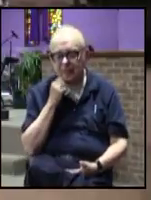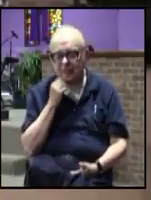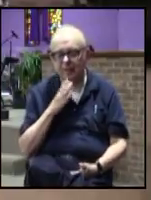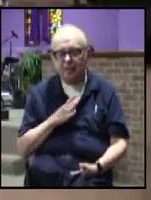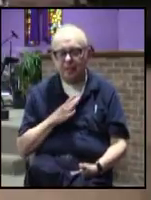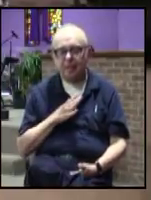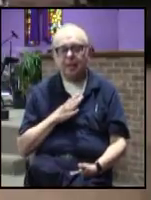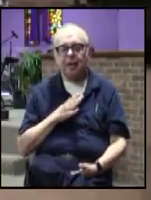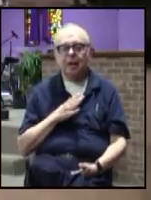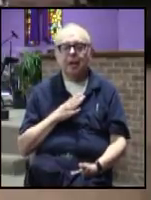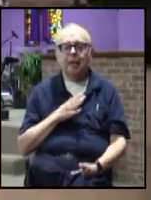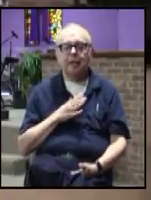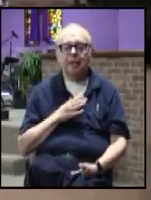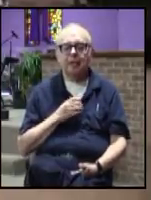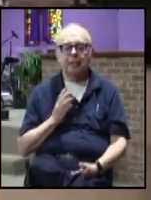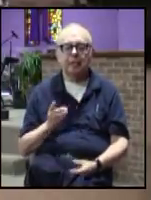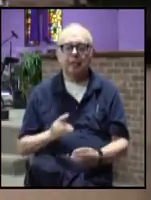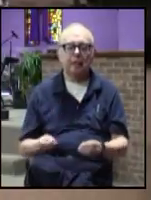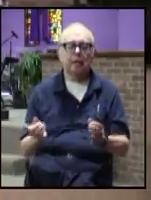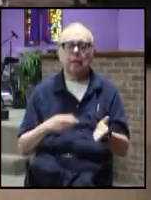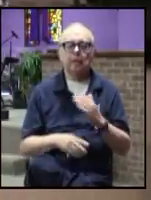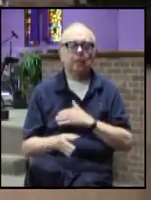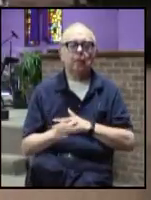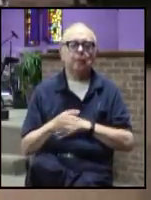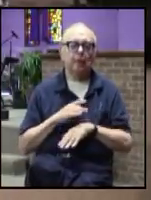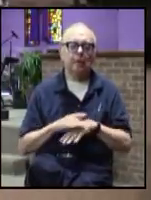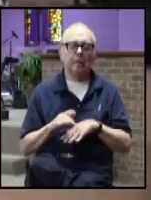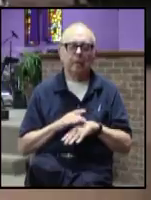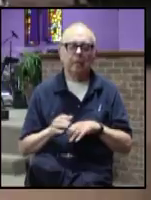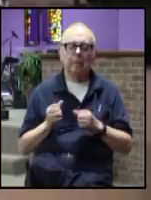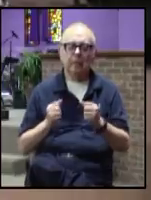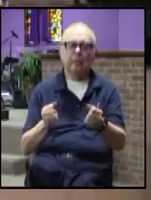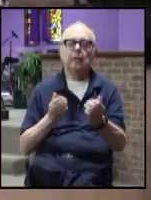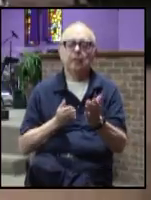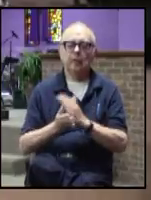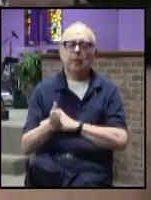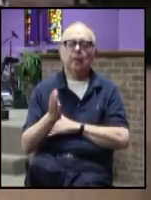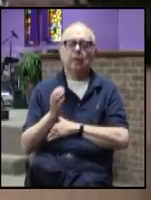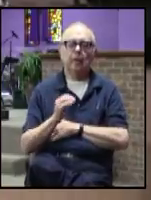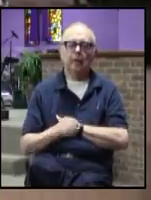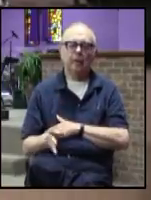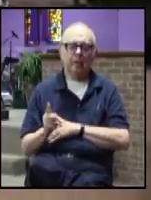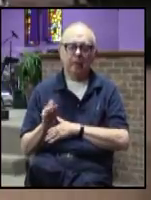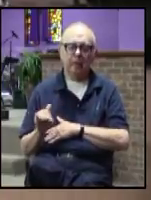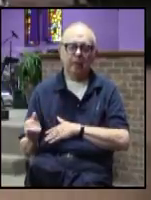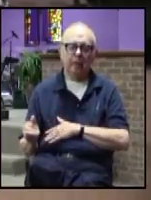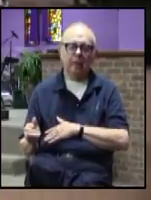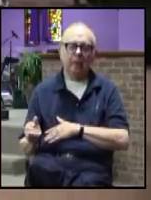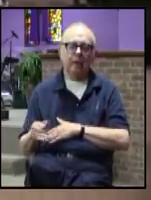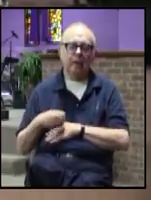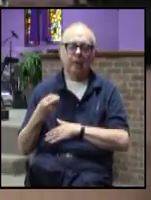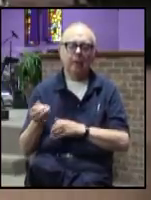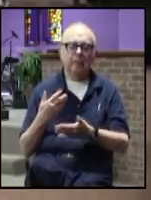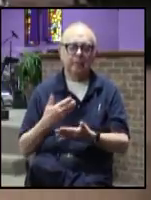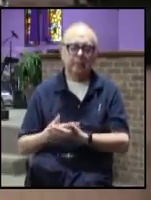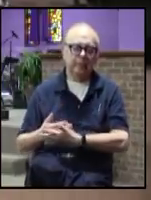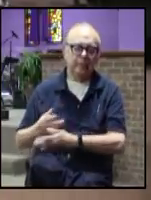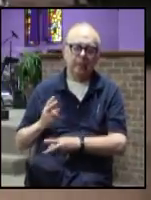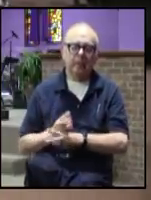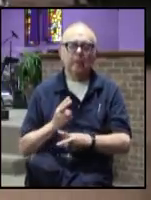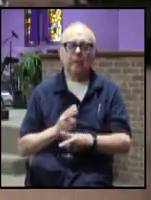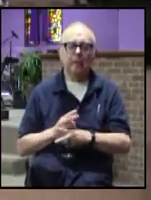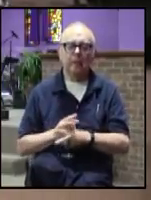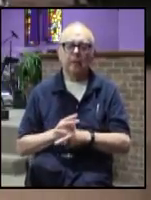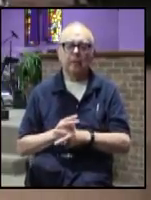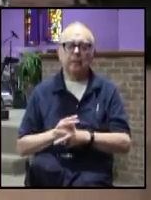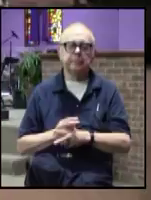She's decided to come home a day early. She drives straight through the night. She's given her keys to the house to the babysitter. There's no car